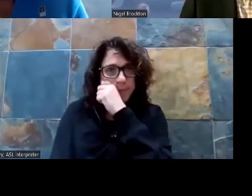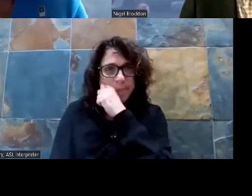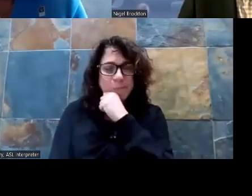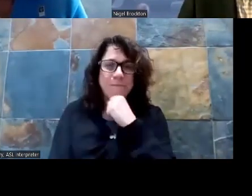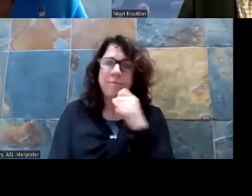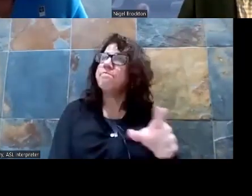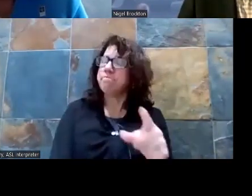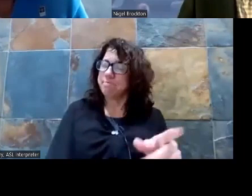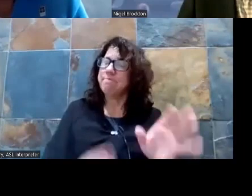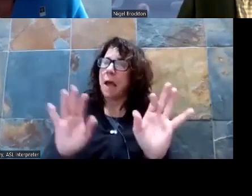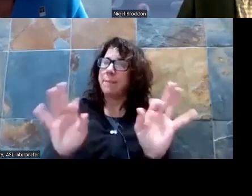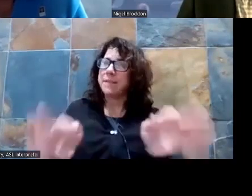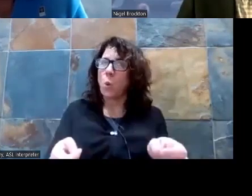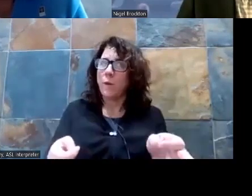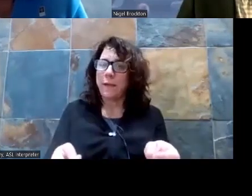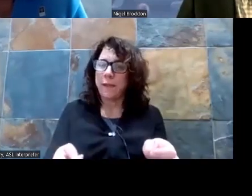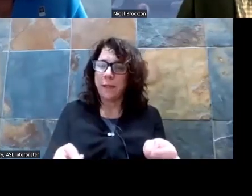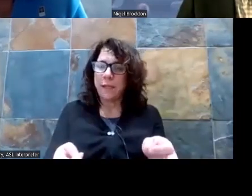Absolutely.